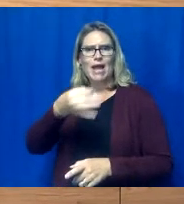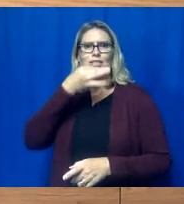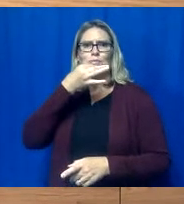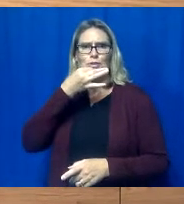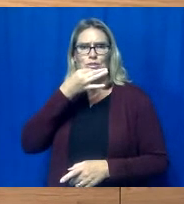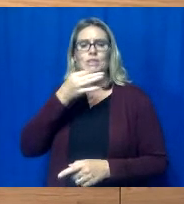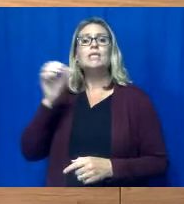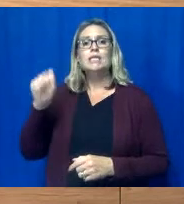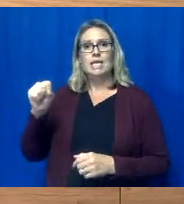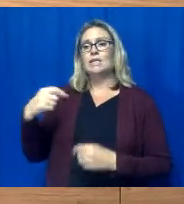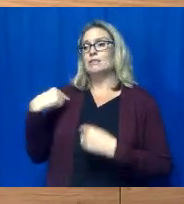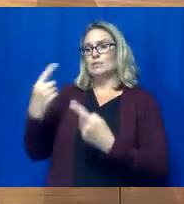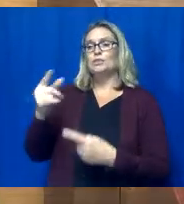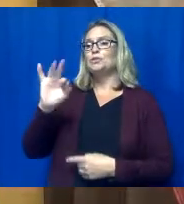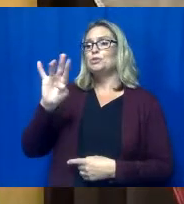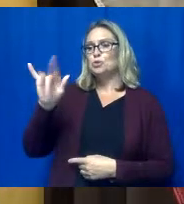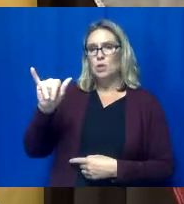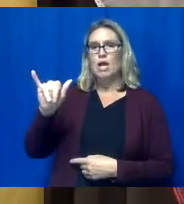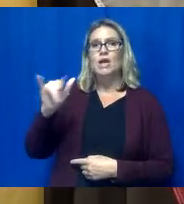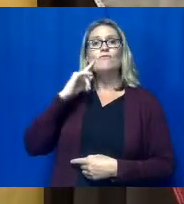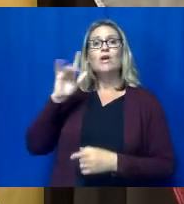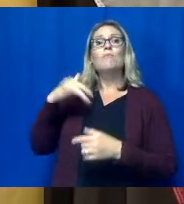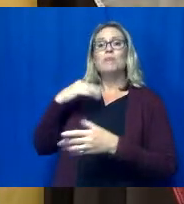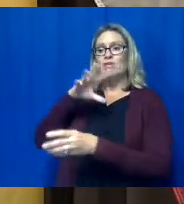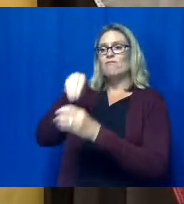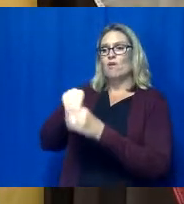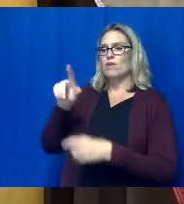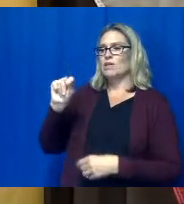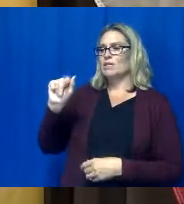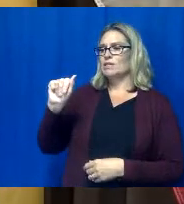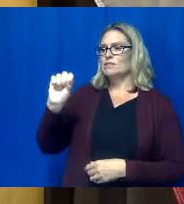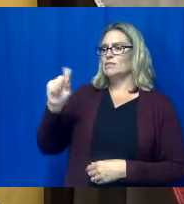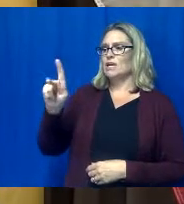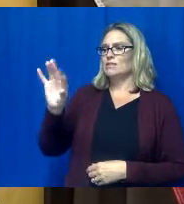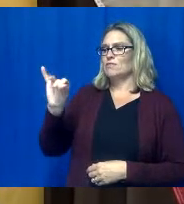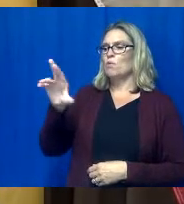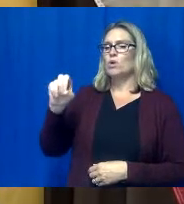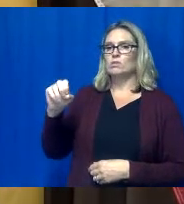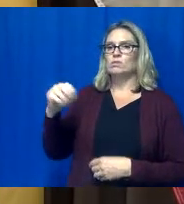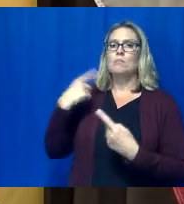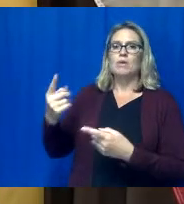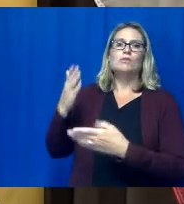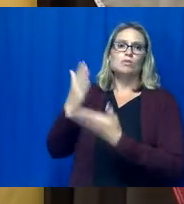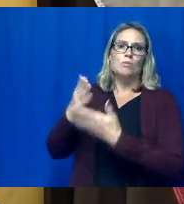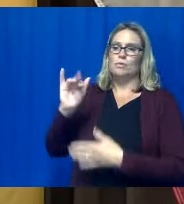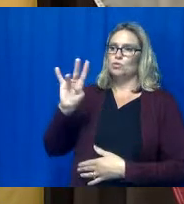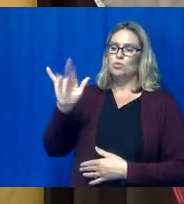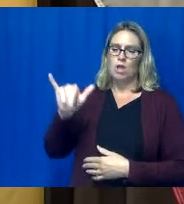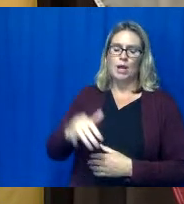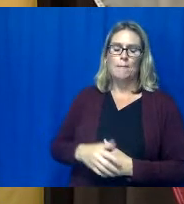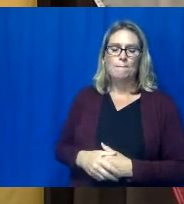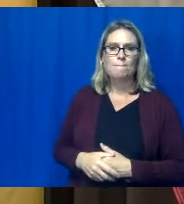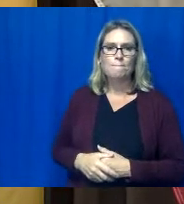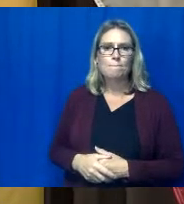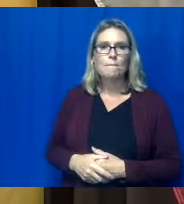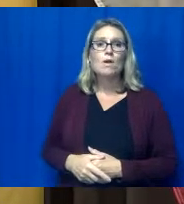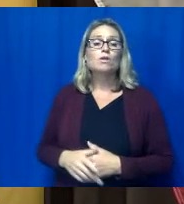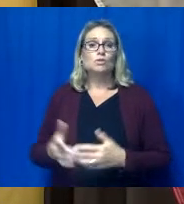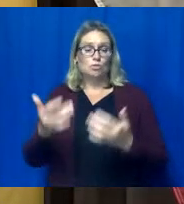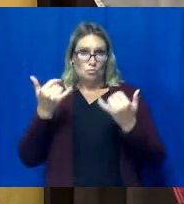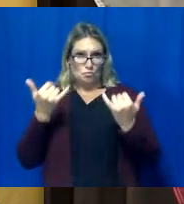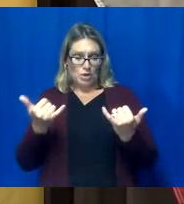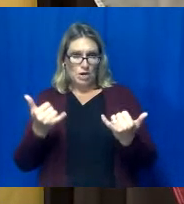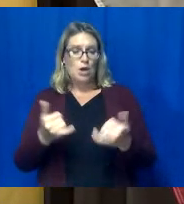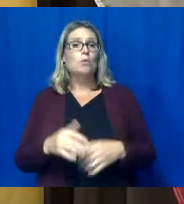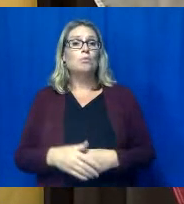July as part of the pandemic task force. Your question, Okay, please? thank you. Yes, if I understand correctly, we're here now even though we knew